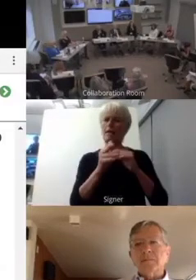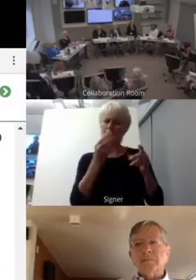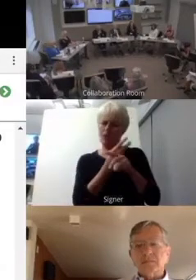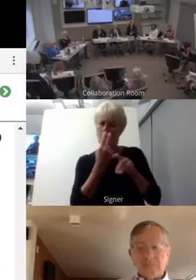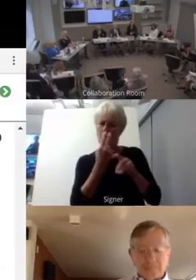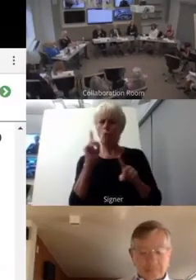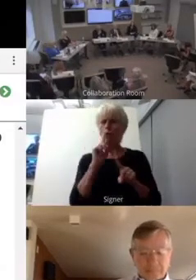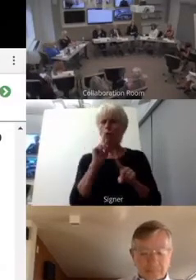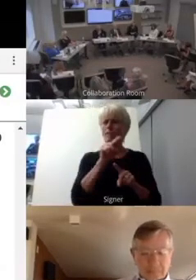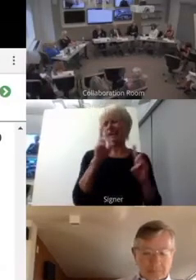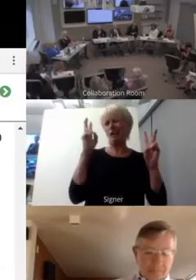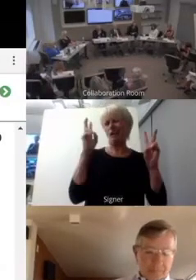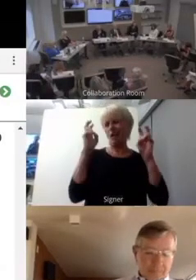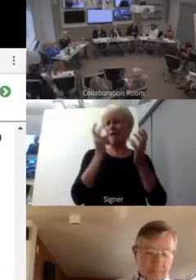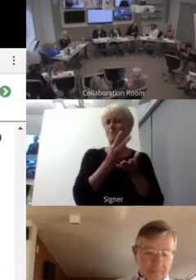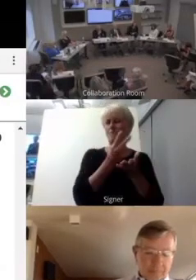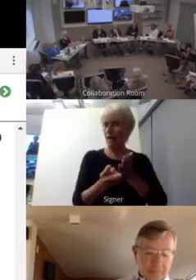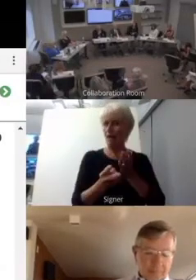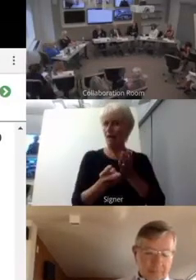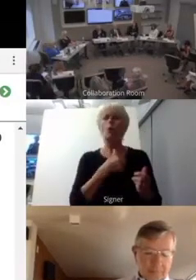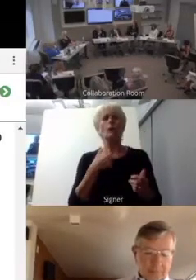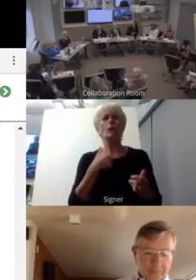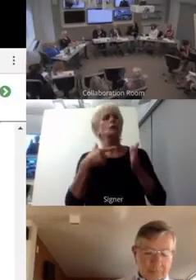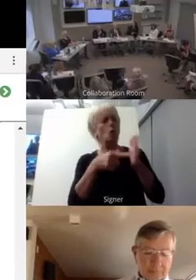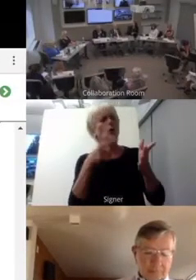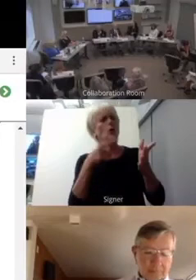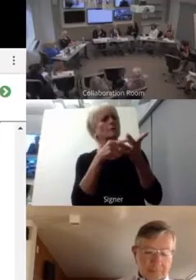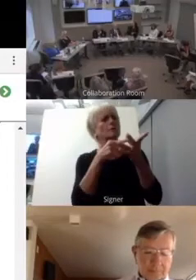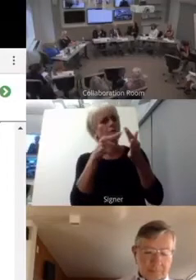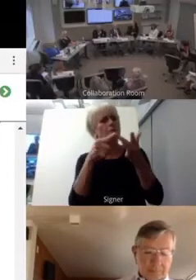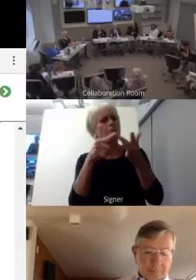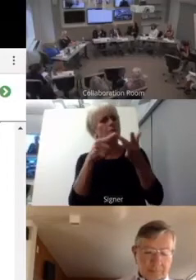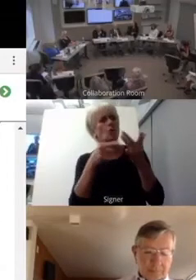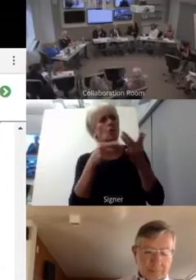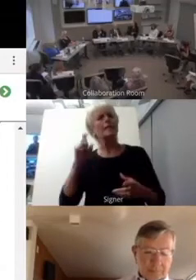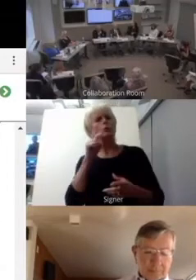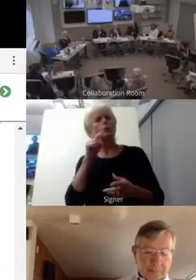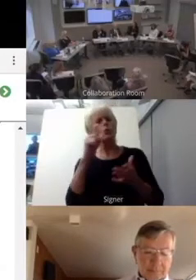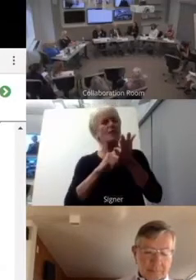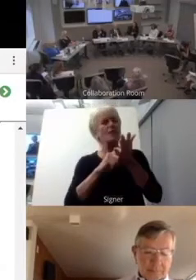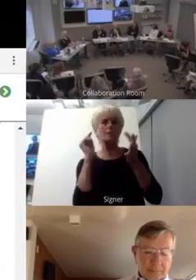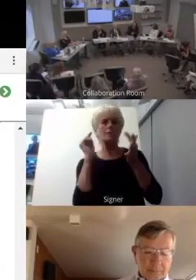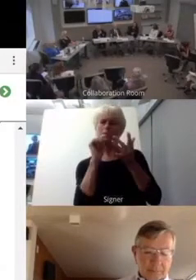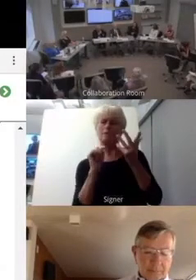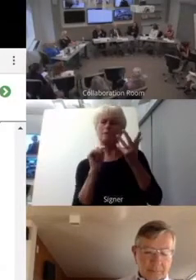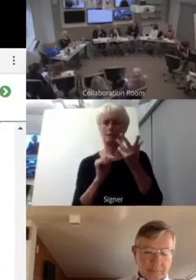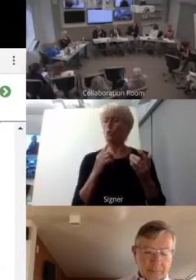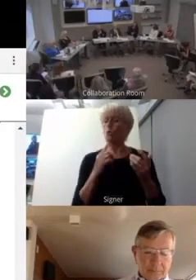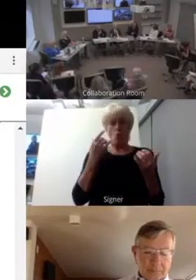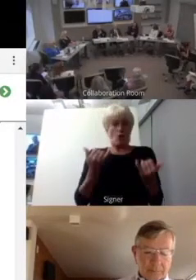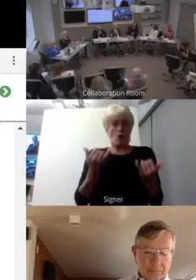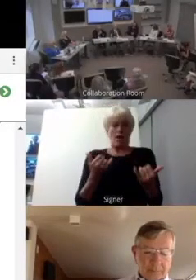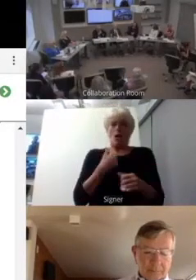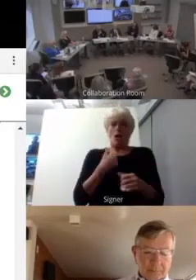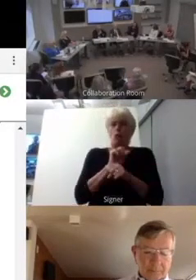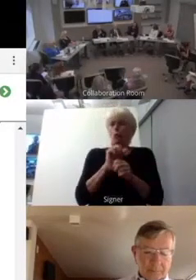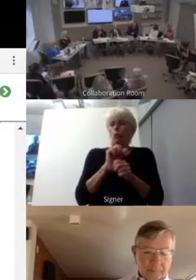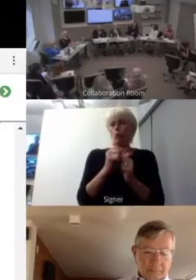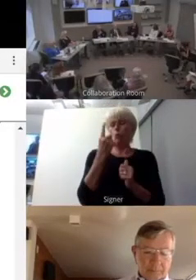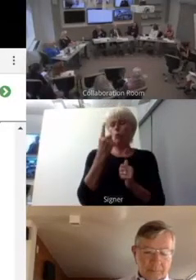point out to them what we need them to fix. I'm currently working with a major software